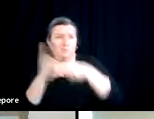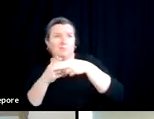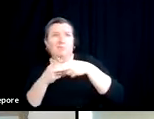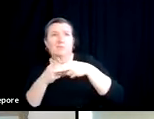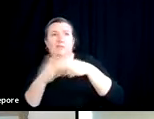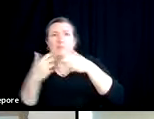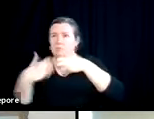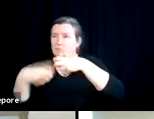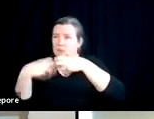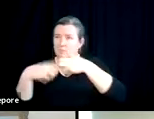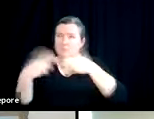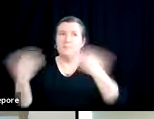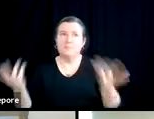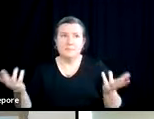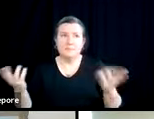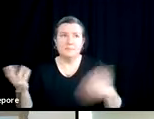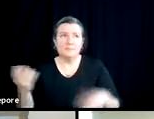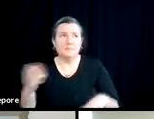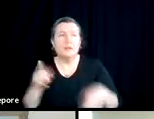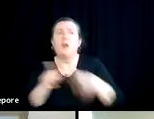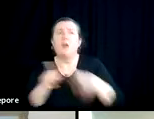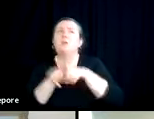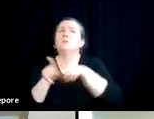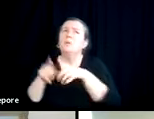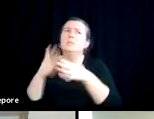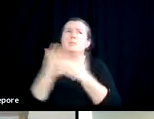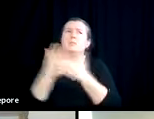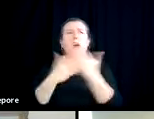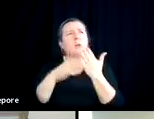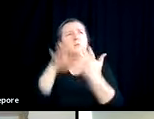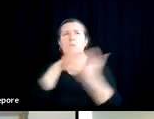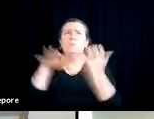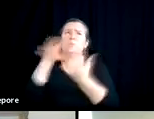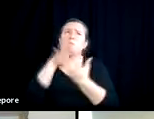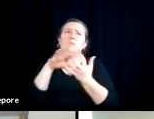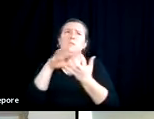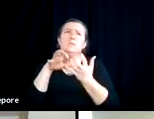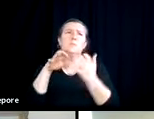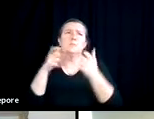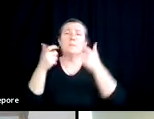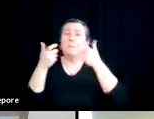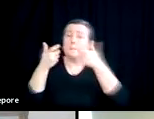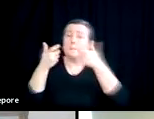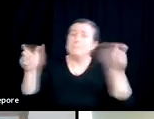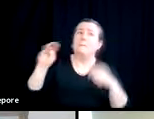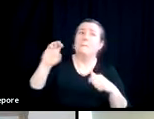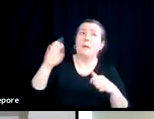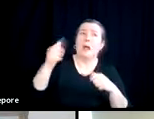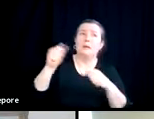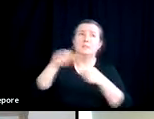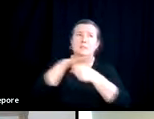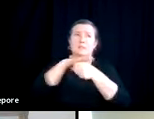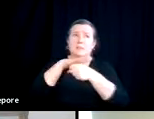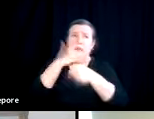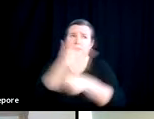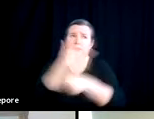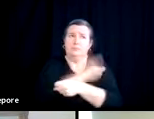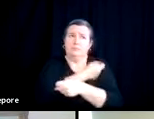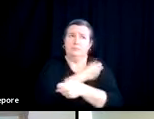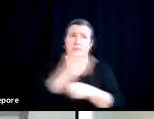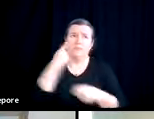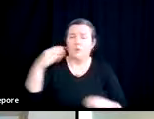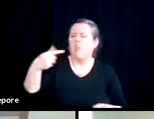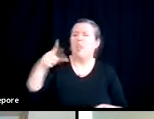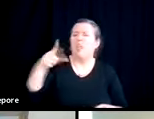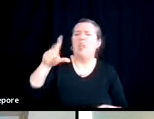little bit of confusion at the Gloucester County mega site in terms of when people can go back for second doses. Can you just confirm that